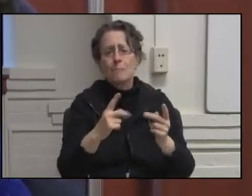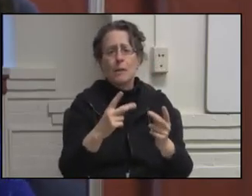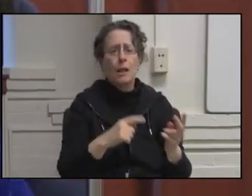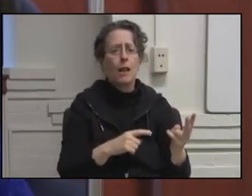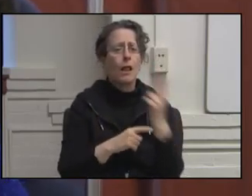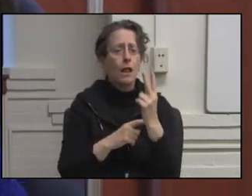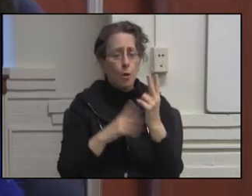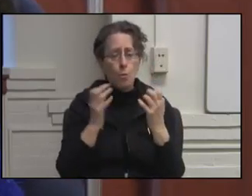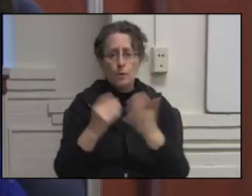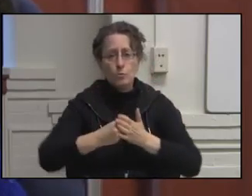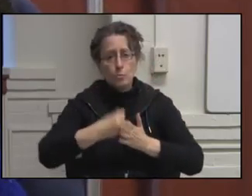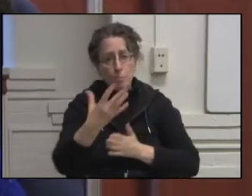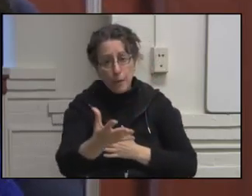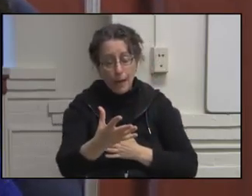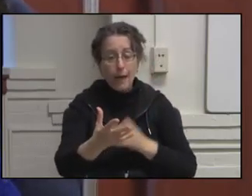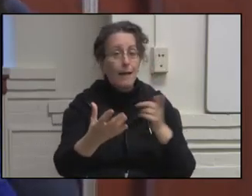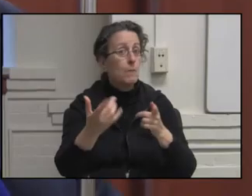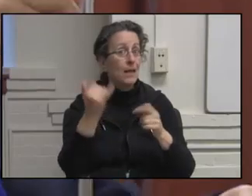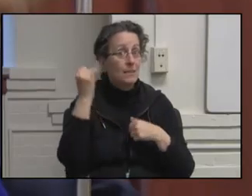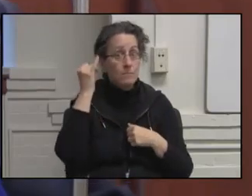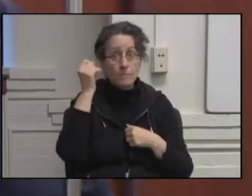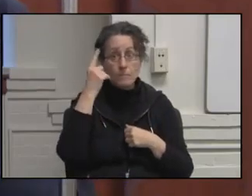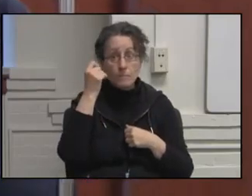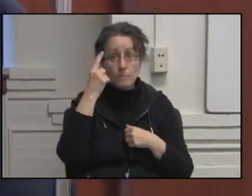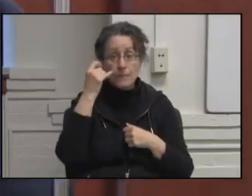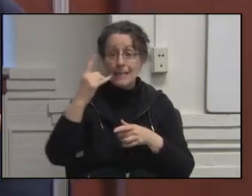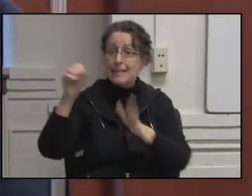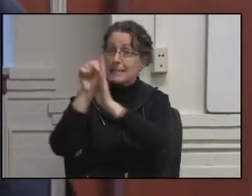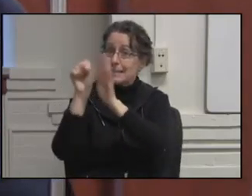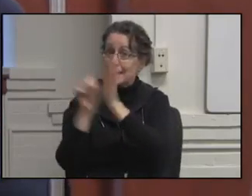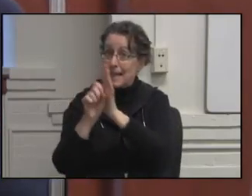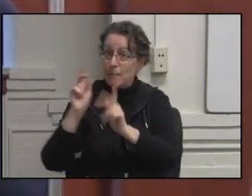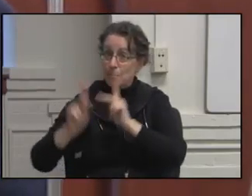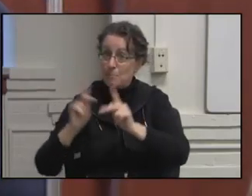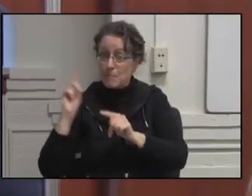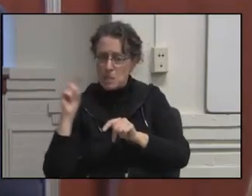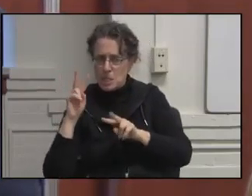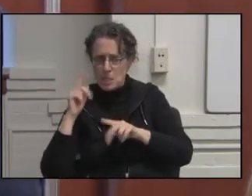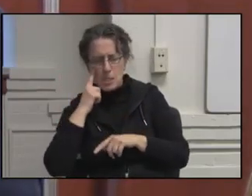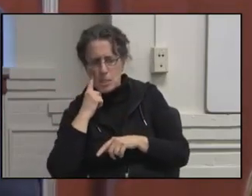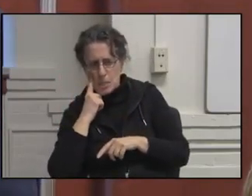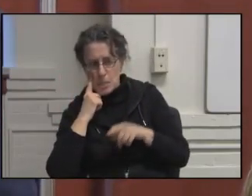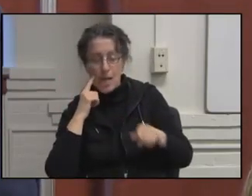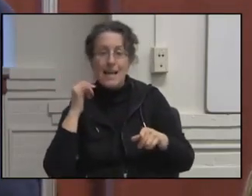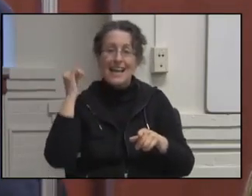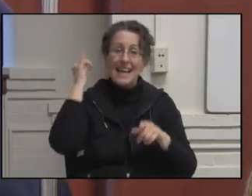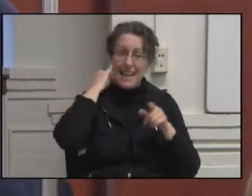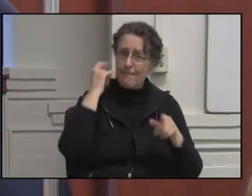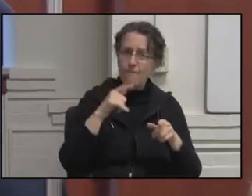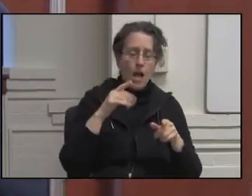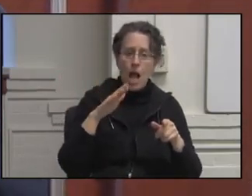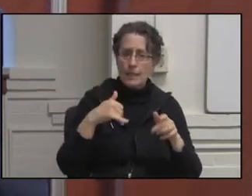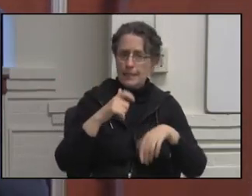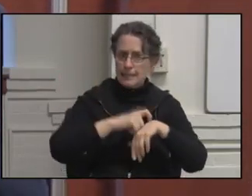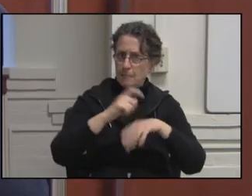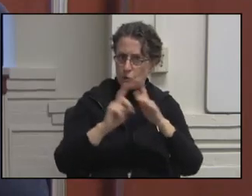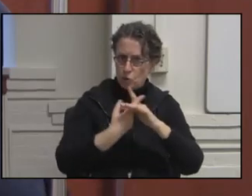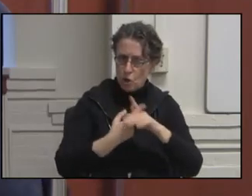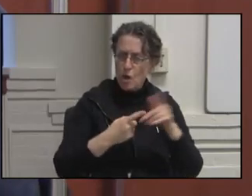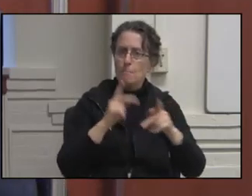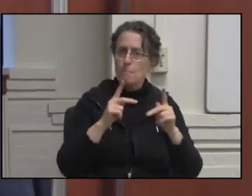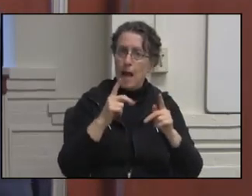said you can start at 10:15, and you even so much as pulled that tap. So I think it's important that the